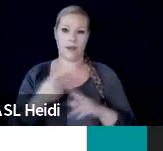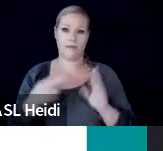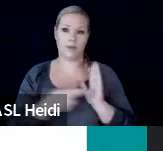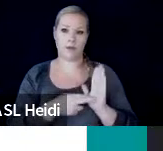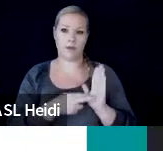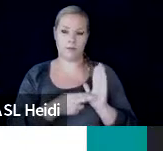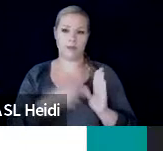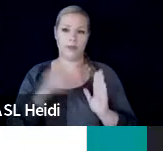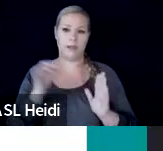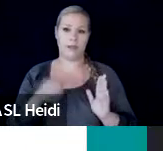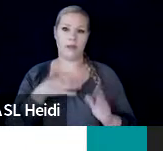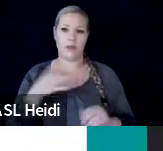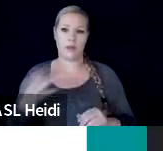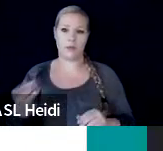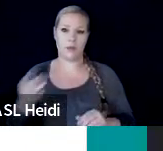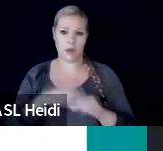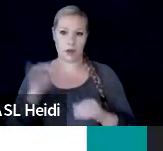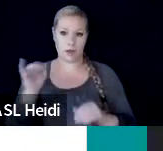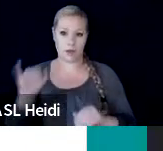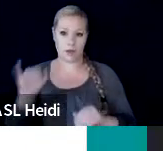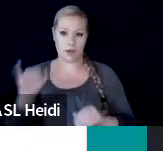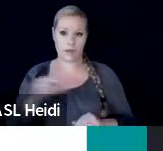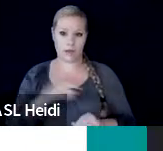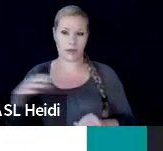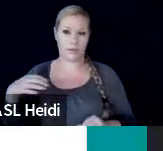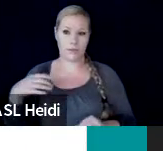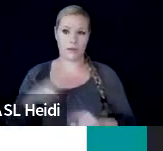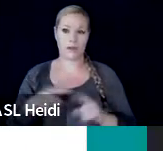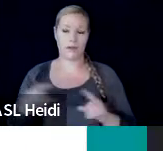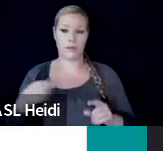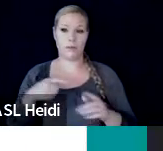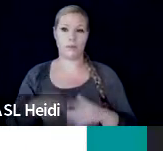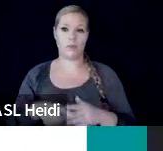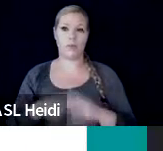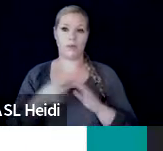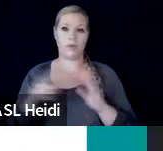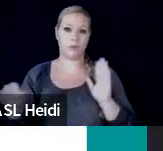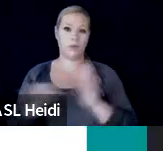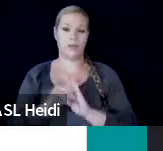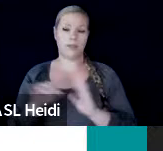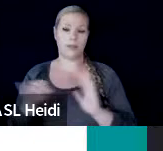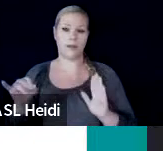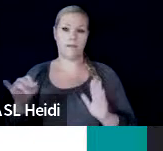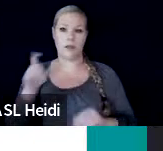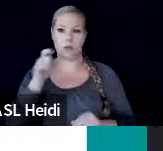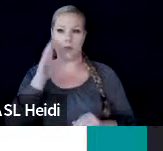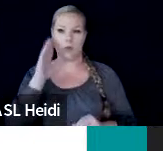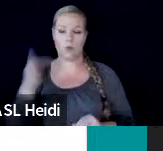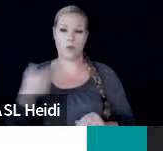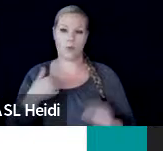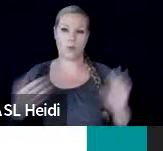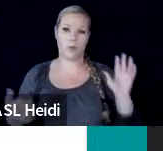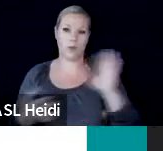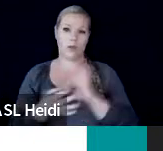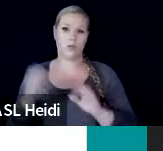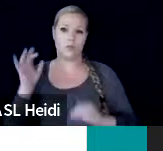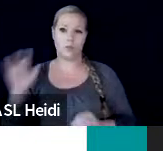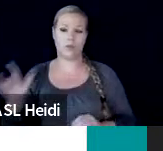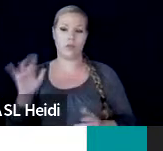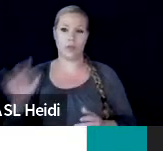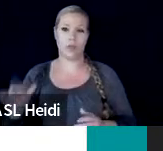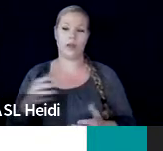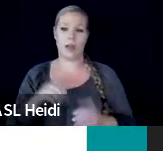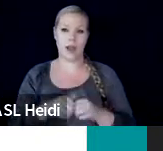representatives that we would like on that committee, but we are starting to identify who we would reach out to, how it would be